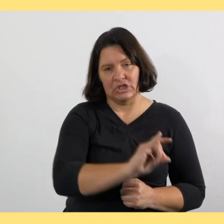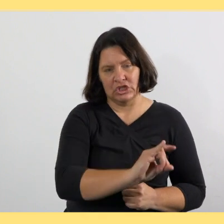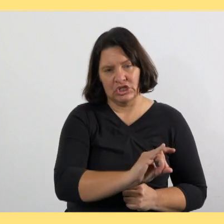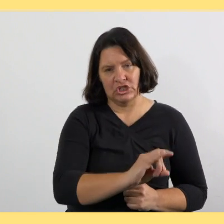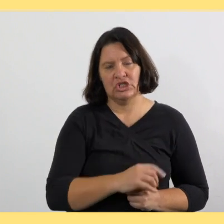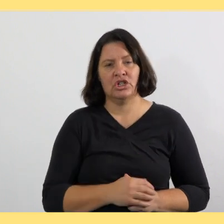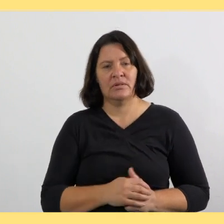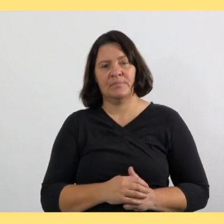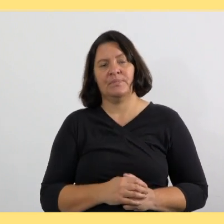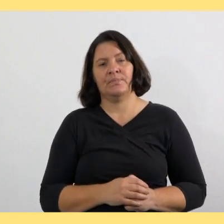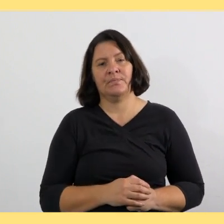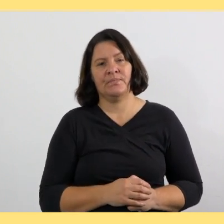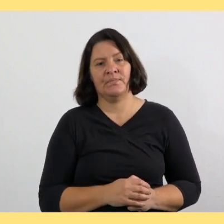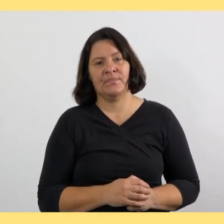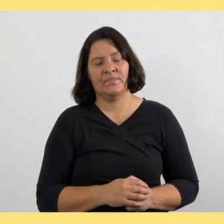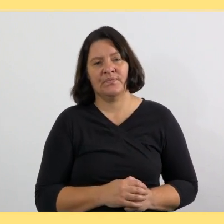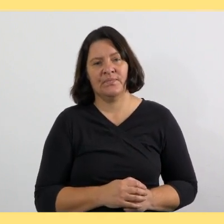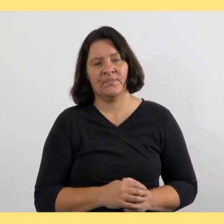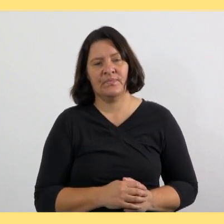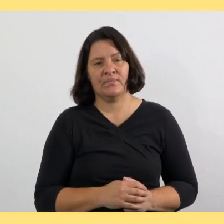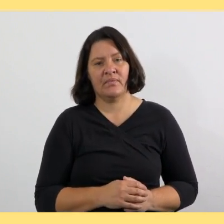cash. Here's my petty cash